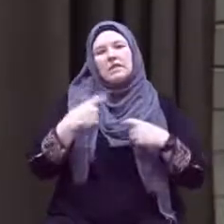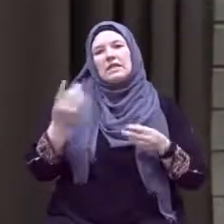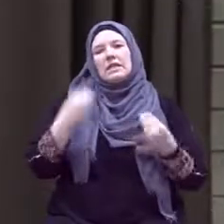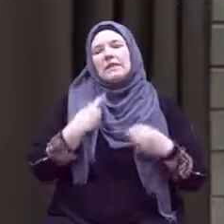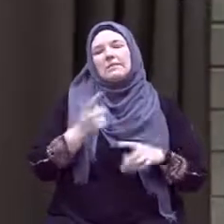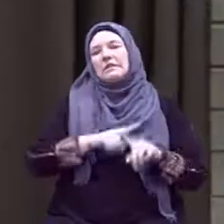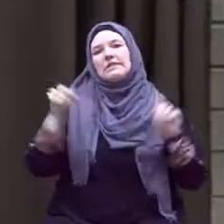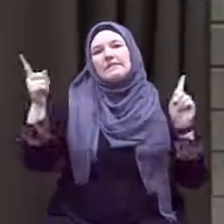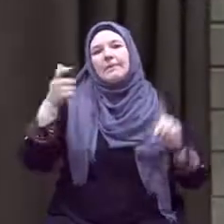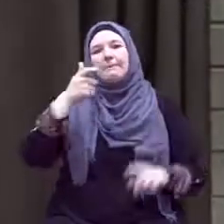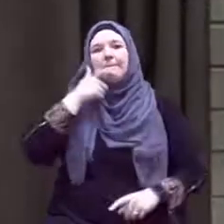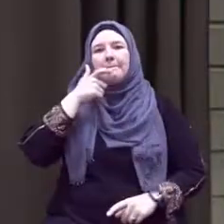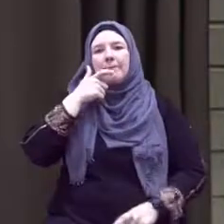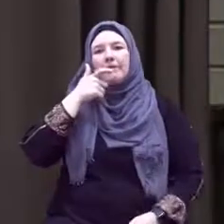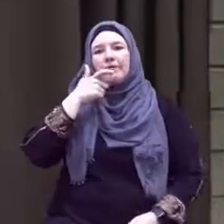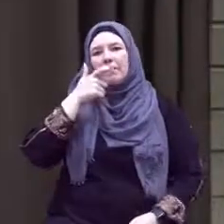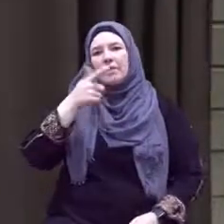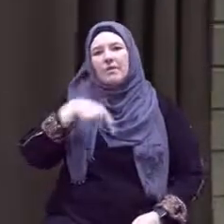down.